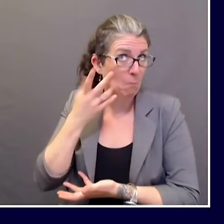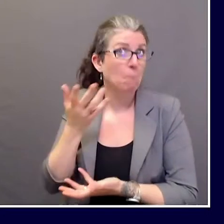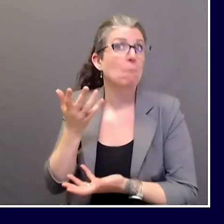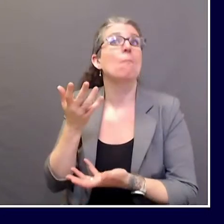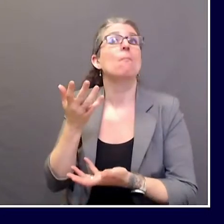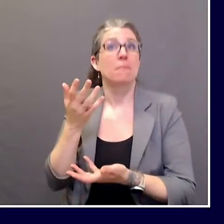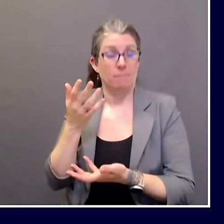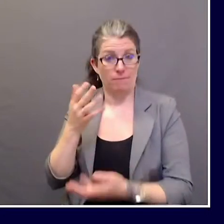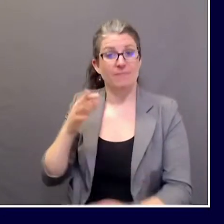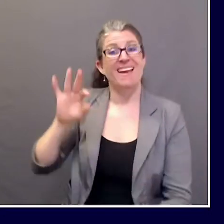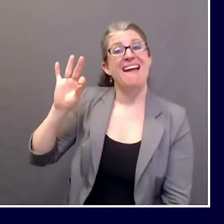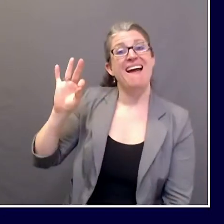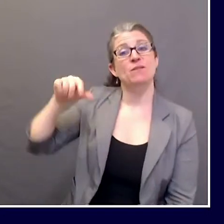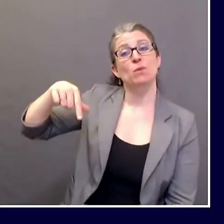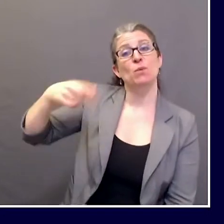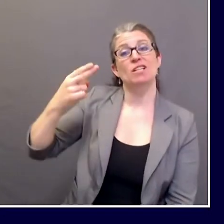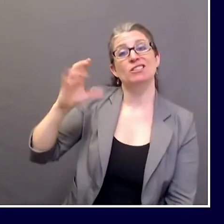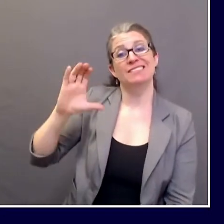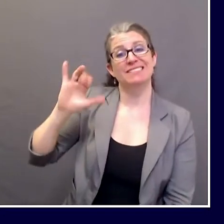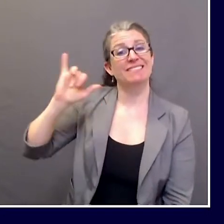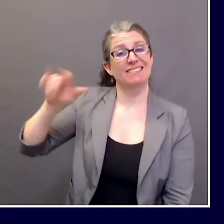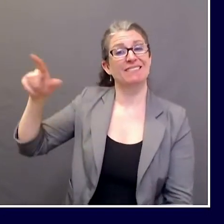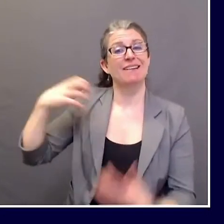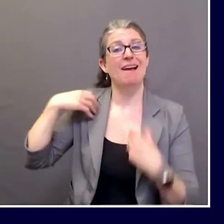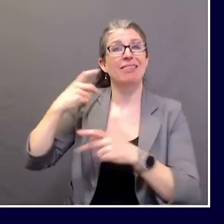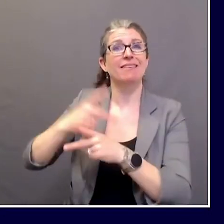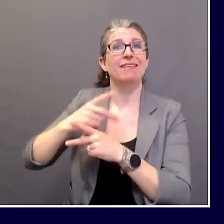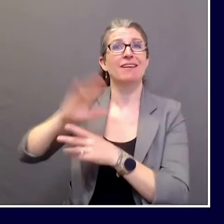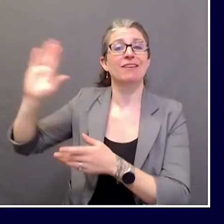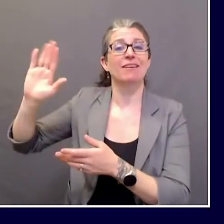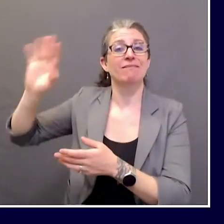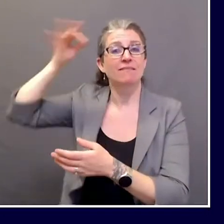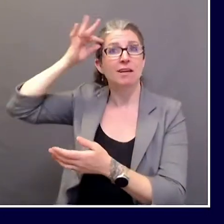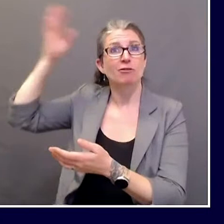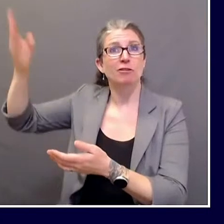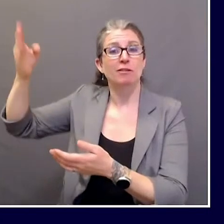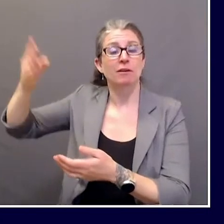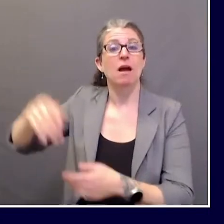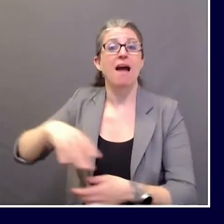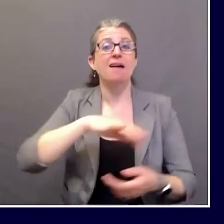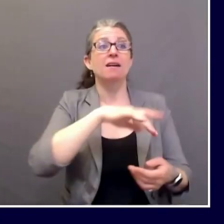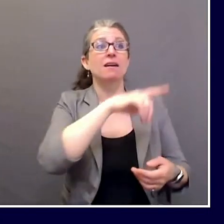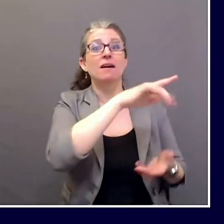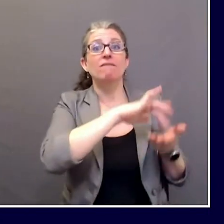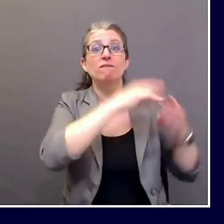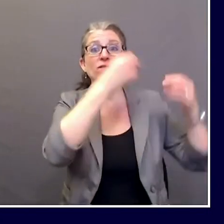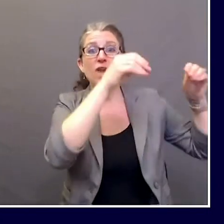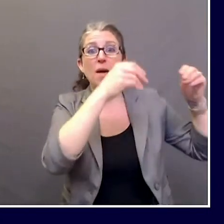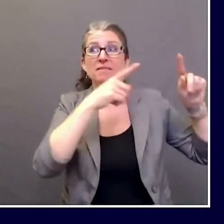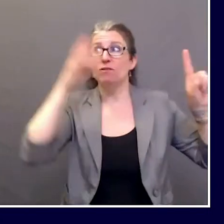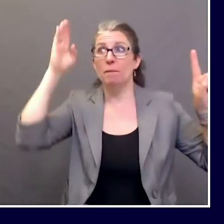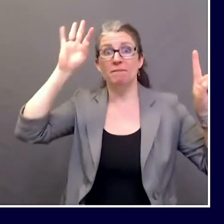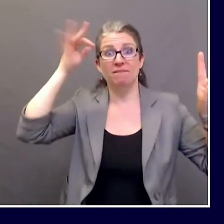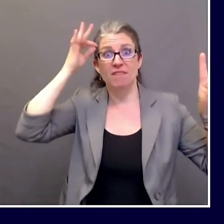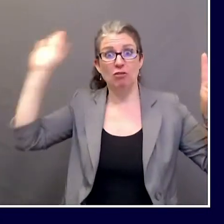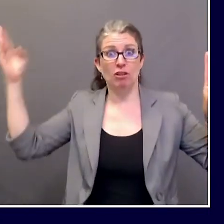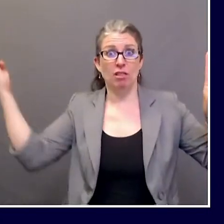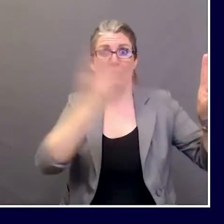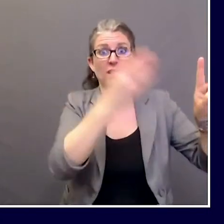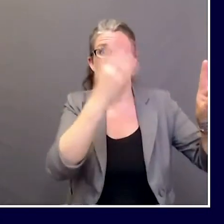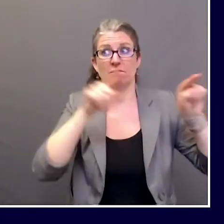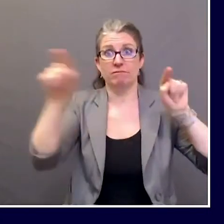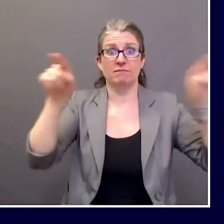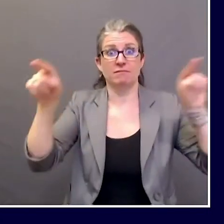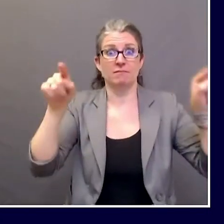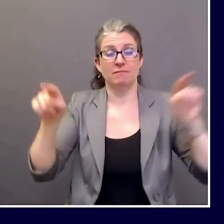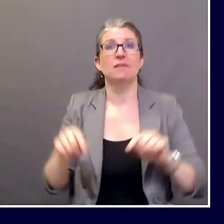the state allocation. And as Governor Mills has said, we're going to roll up our sleeves. We're going to do what we've done in the past, which is make the